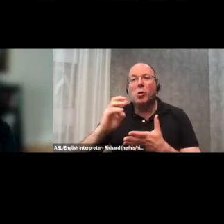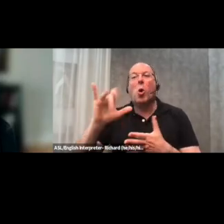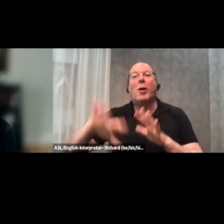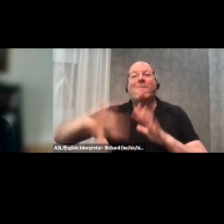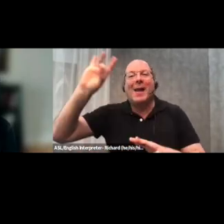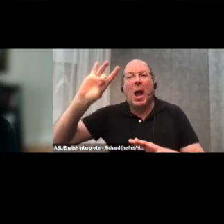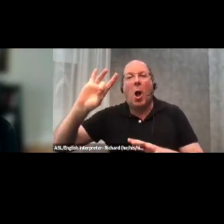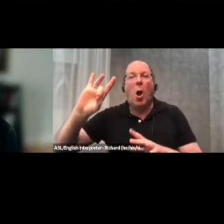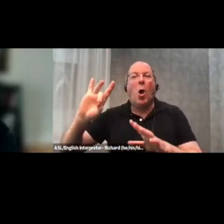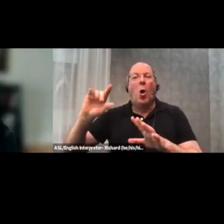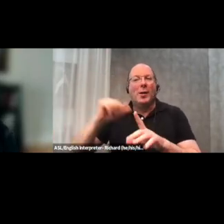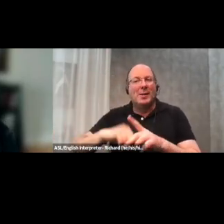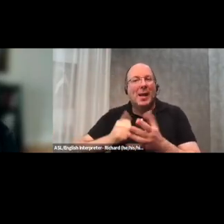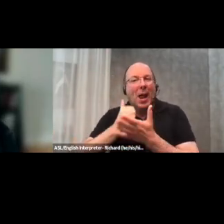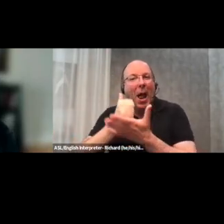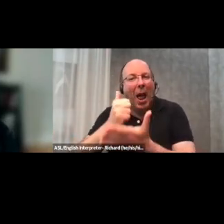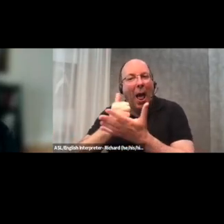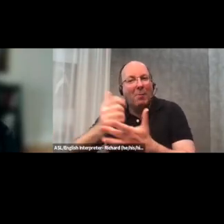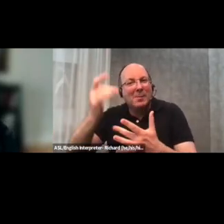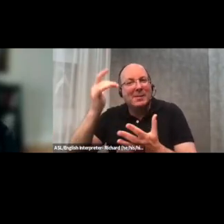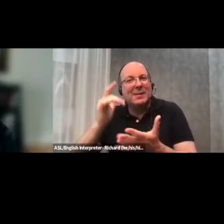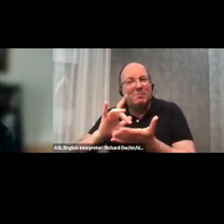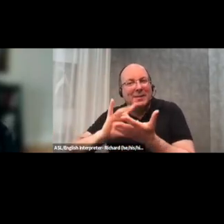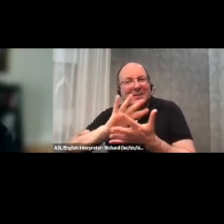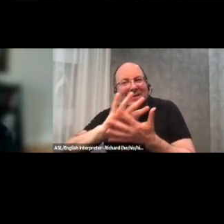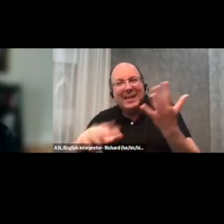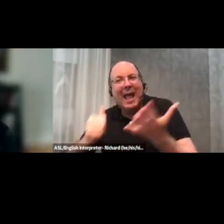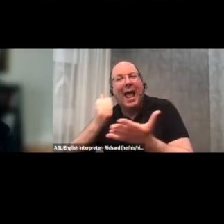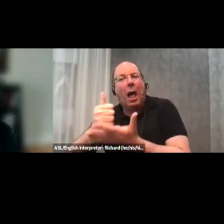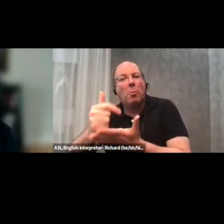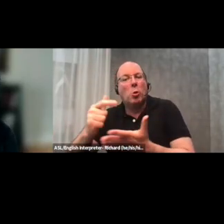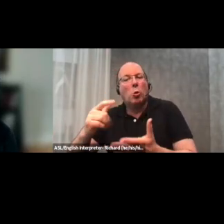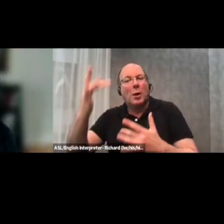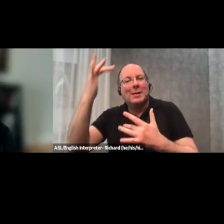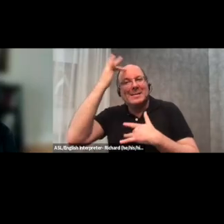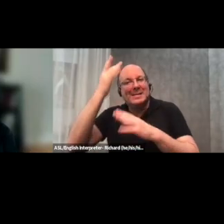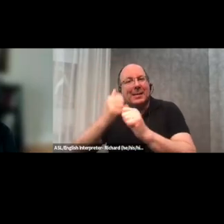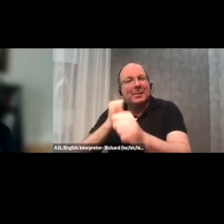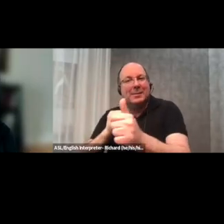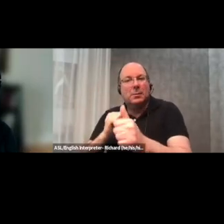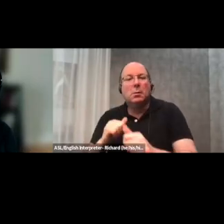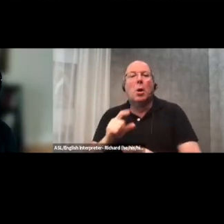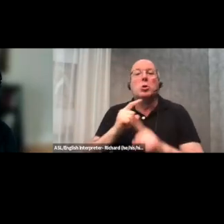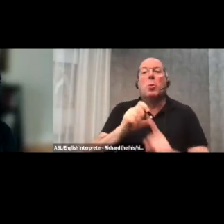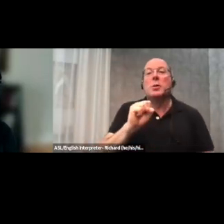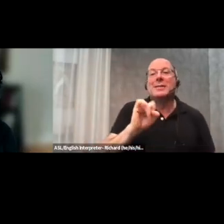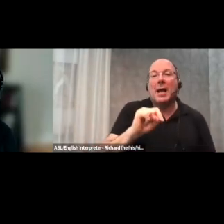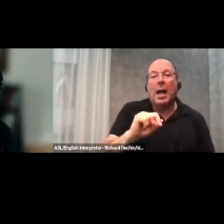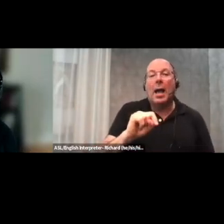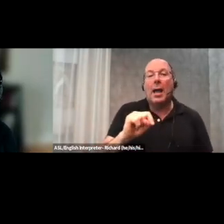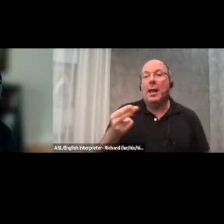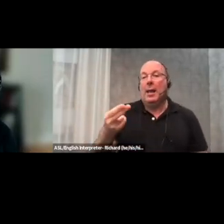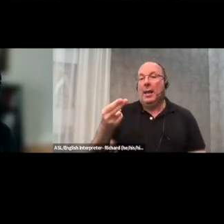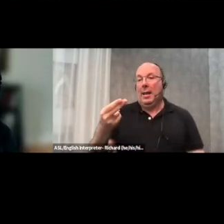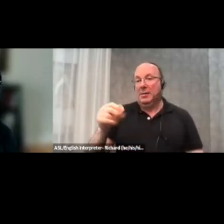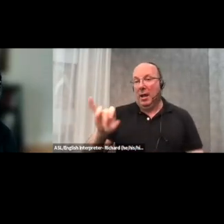will, make you not sick, make you not get sick. But also, if you have an STI and get it treated, that prevents